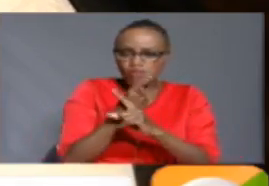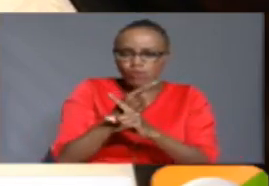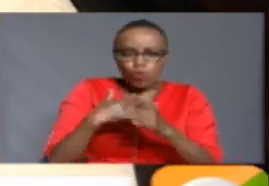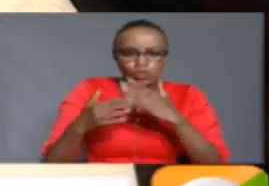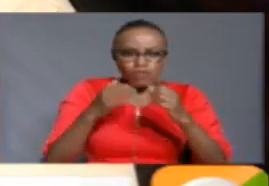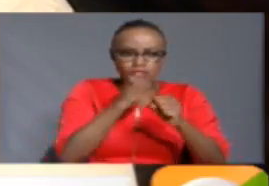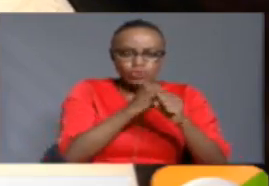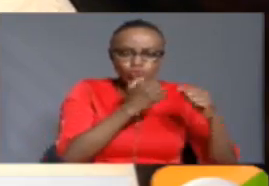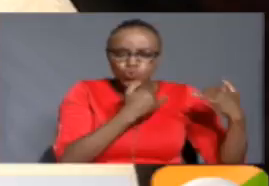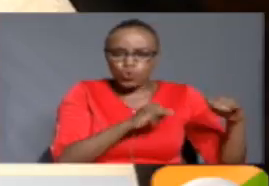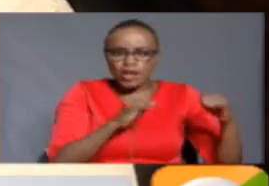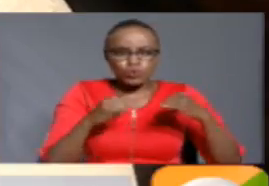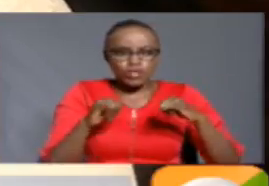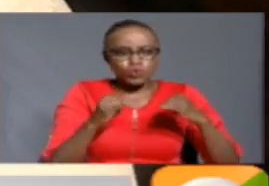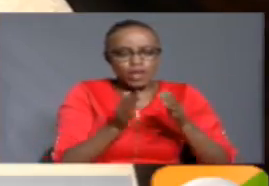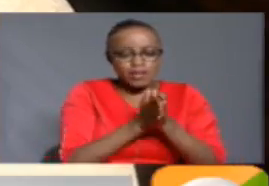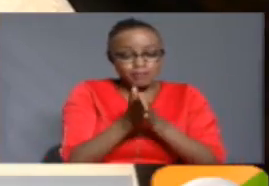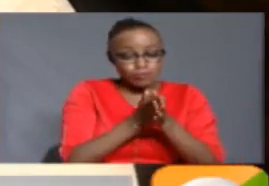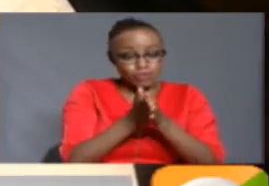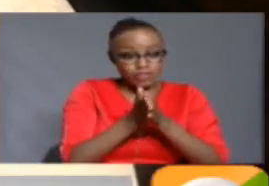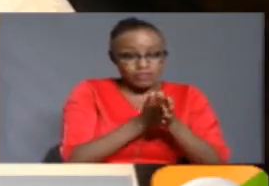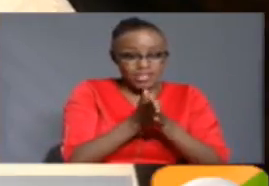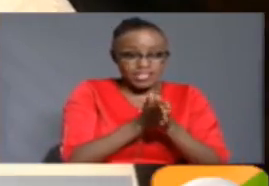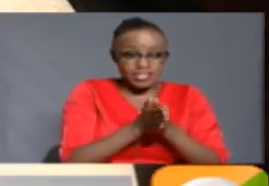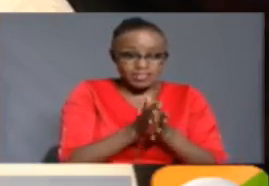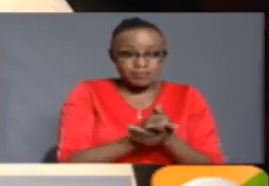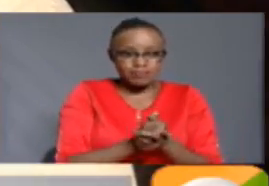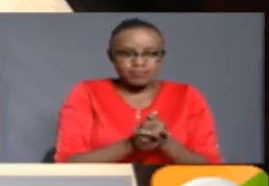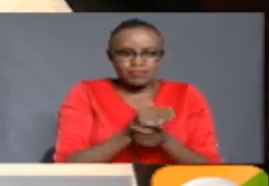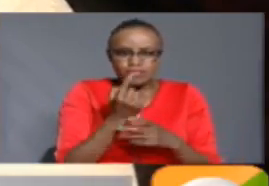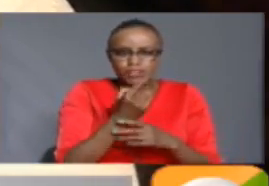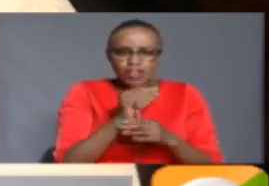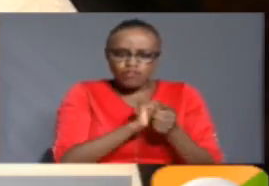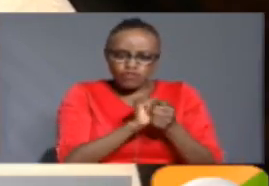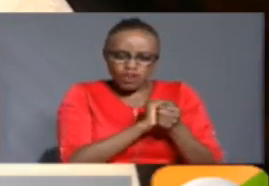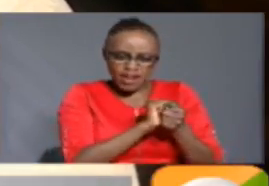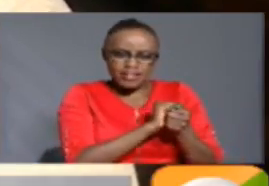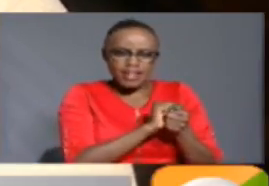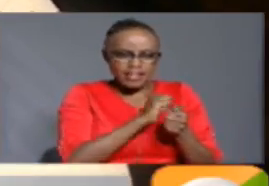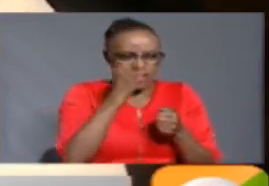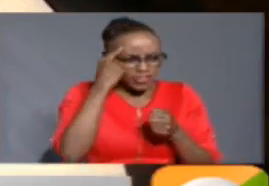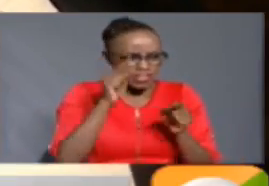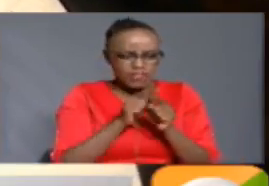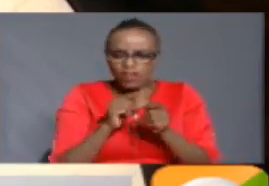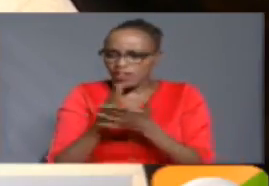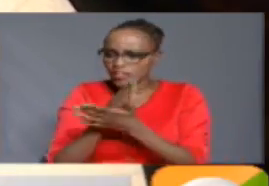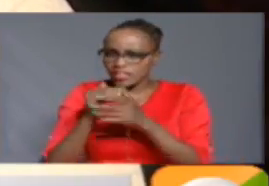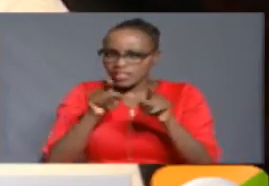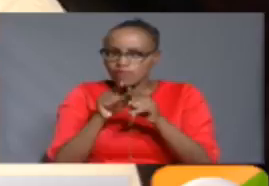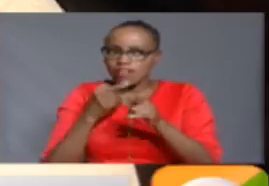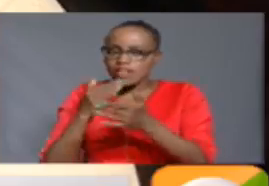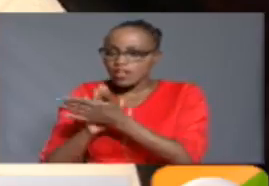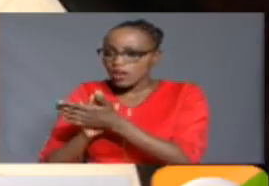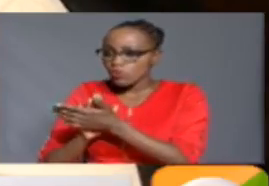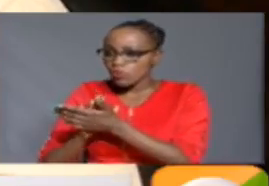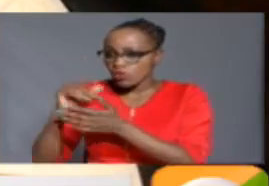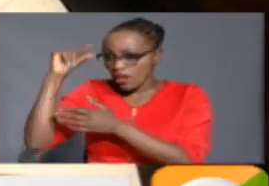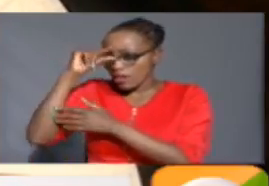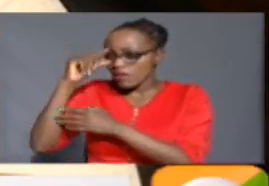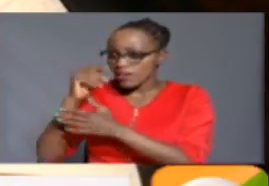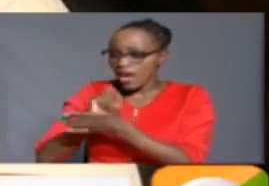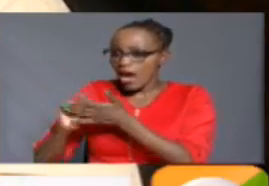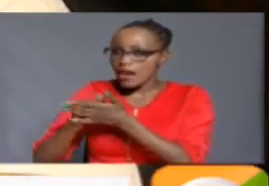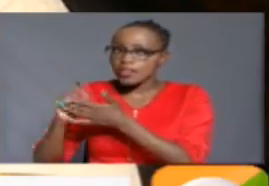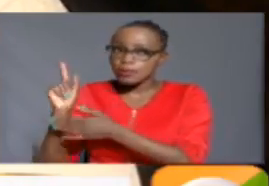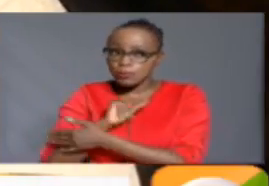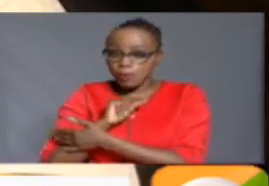do to try and motivate them. Okay. Just on Friday, and I just shared the letter that the governor did write